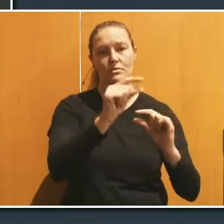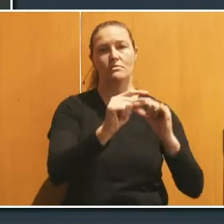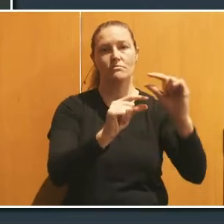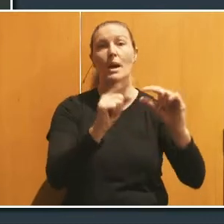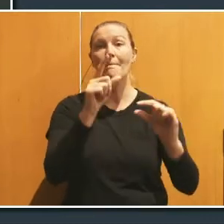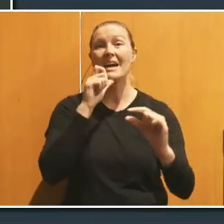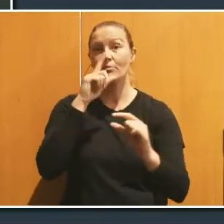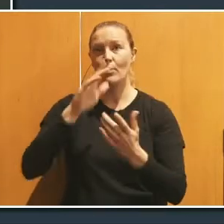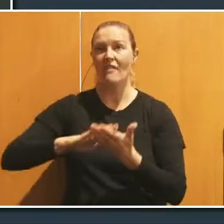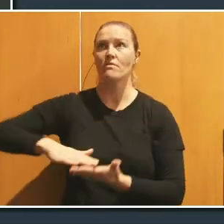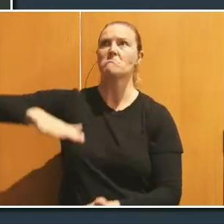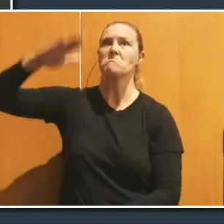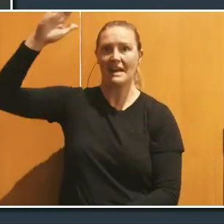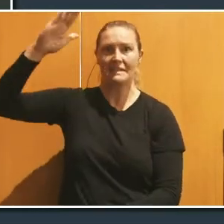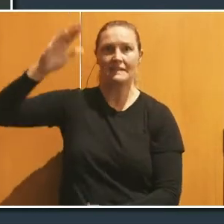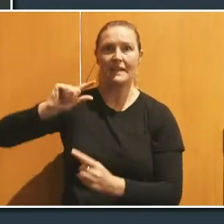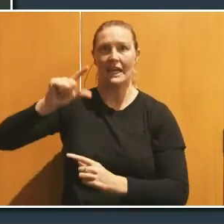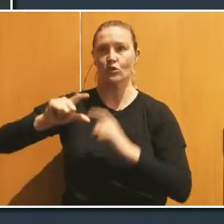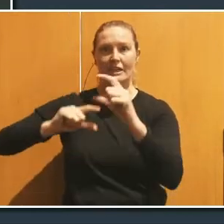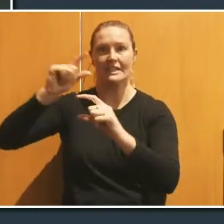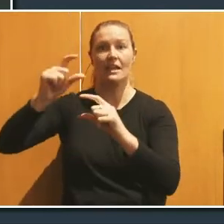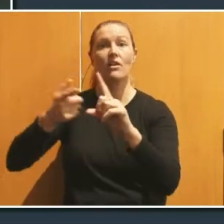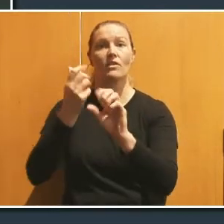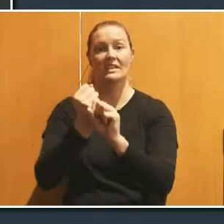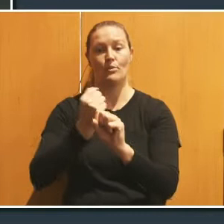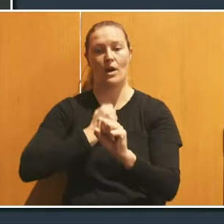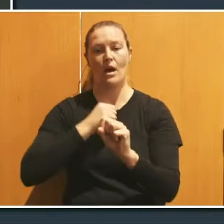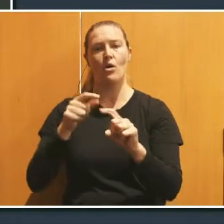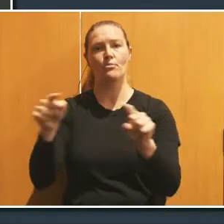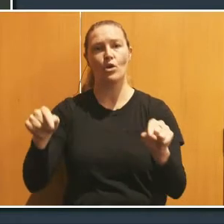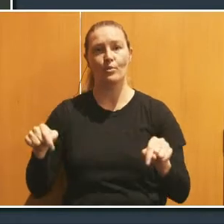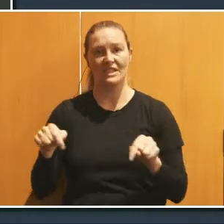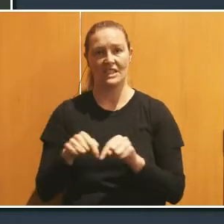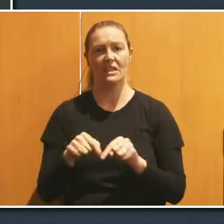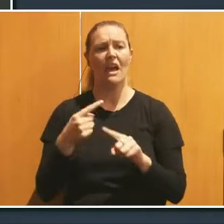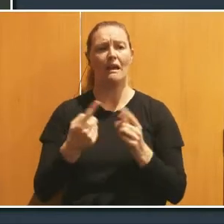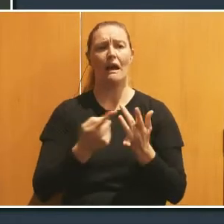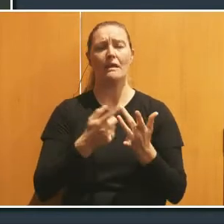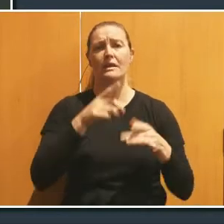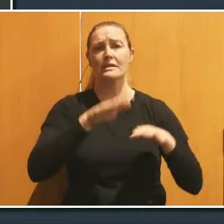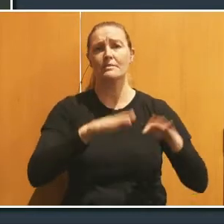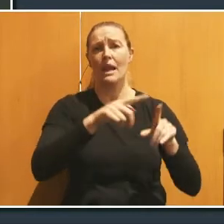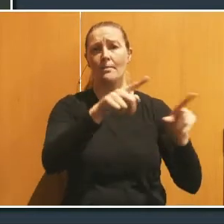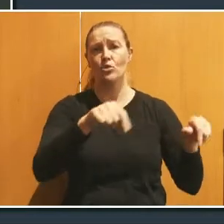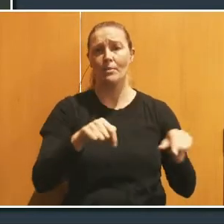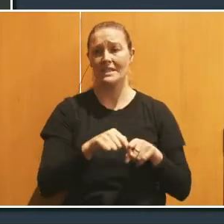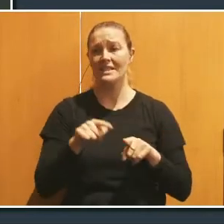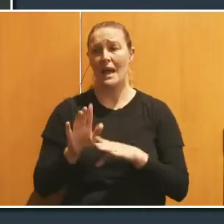massive increases. For example, our property, and I'm sure there are other similar properties, have gone